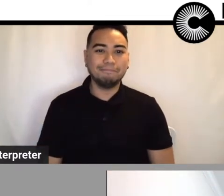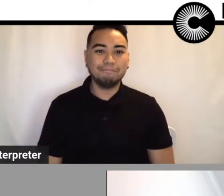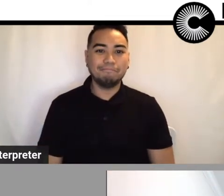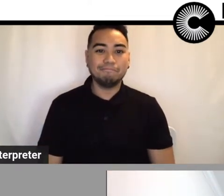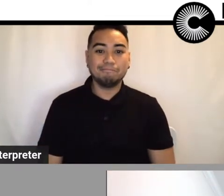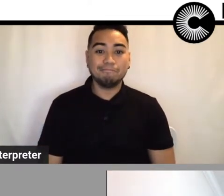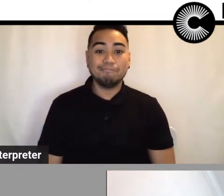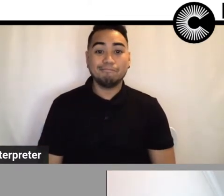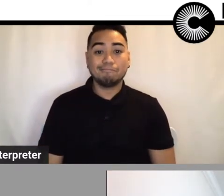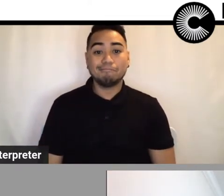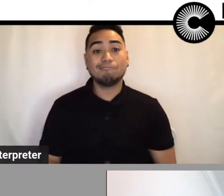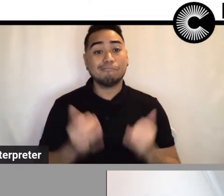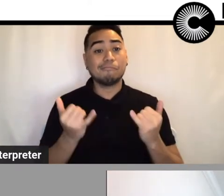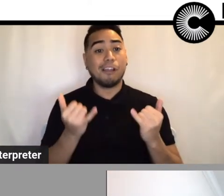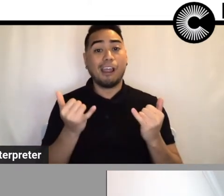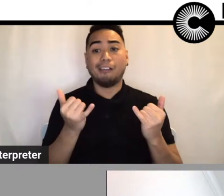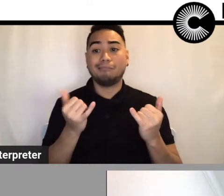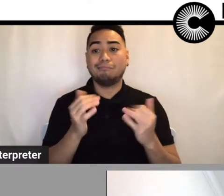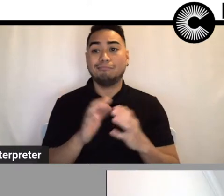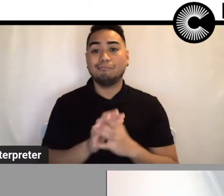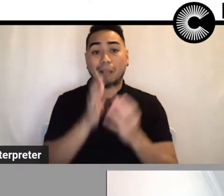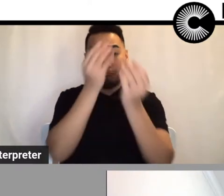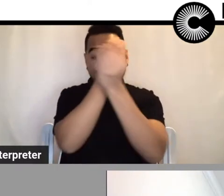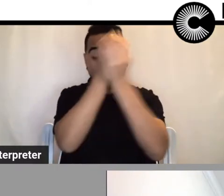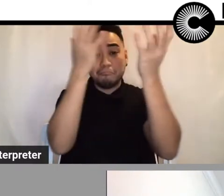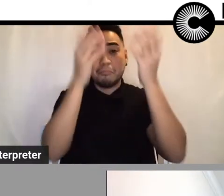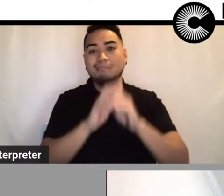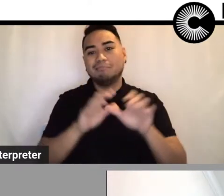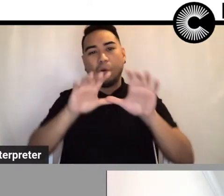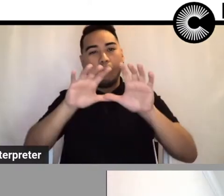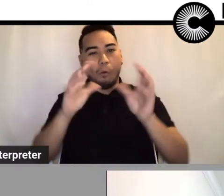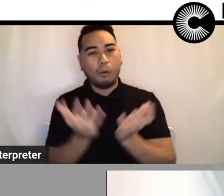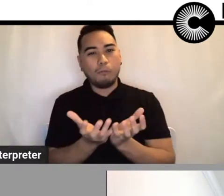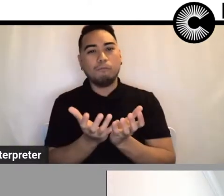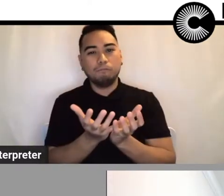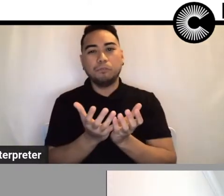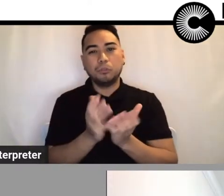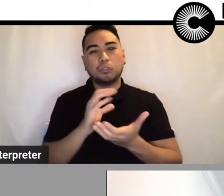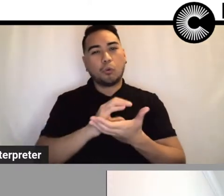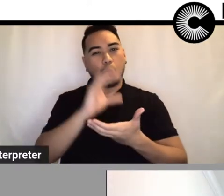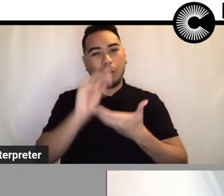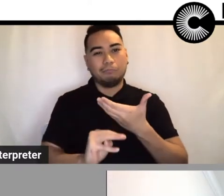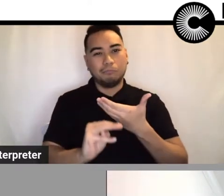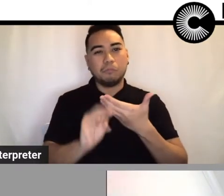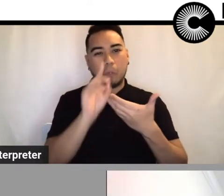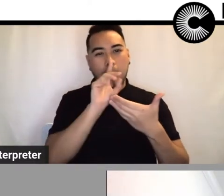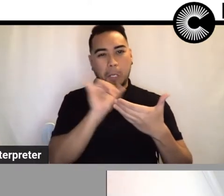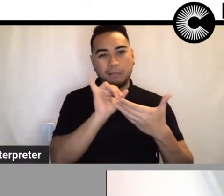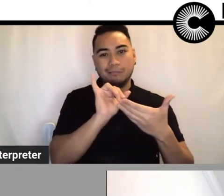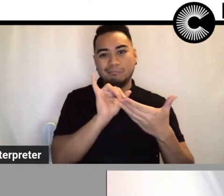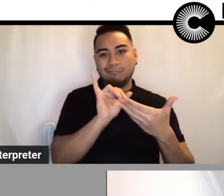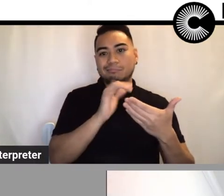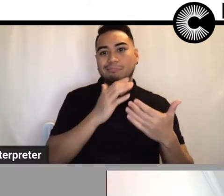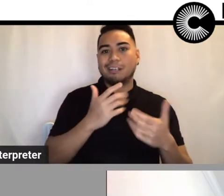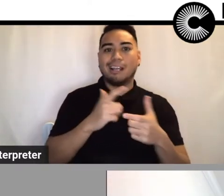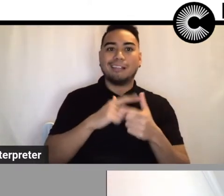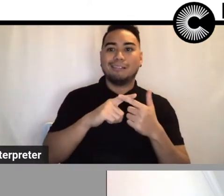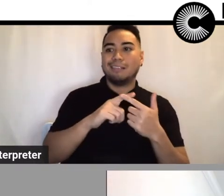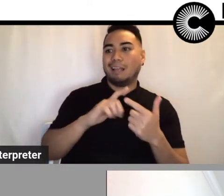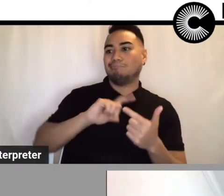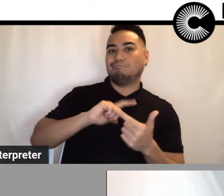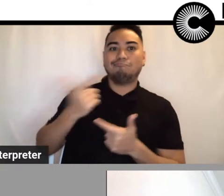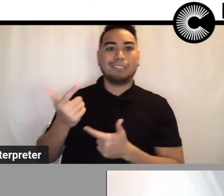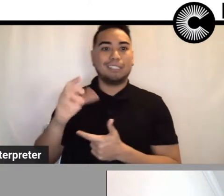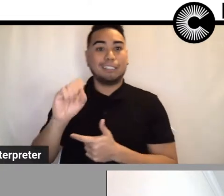So I'm going to give an overview of the curriculum, and then Sandra and I will kind of give a little bit of a